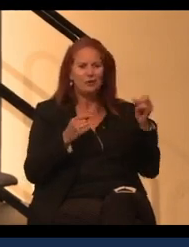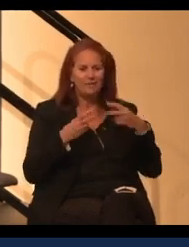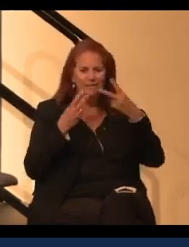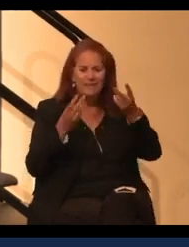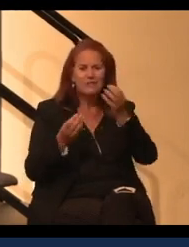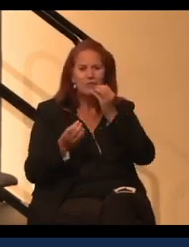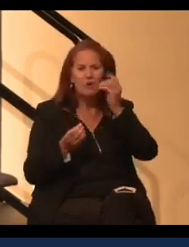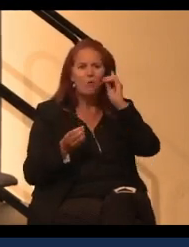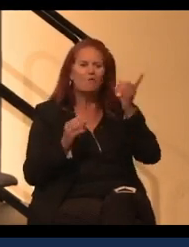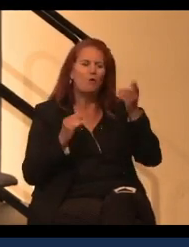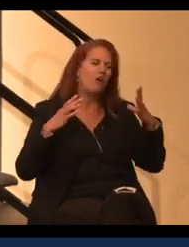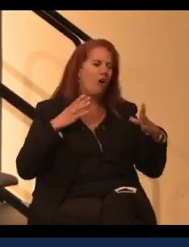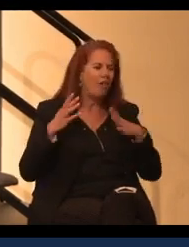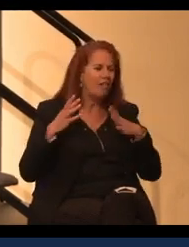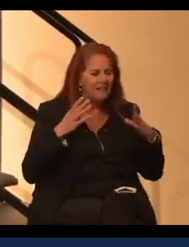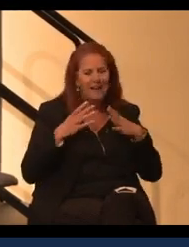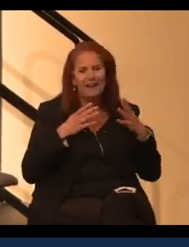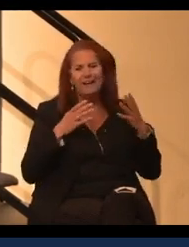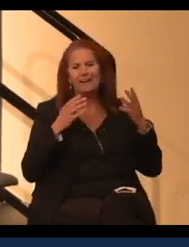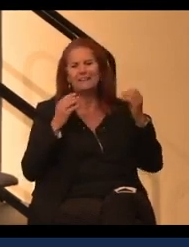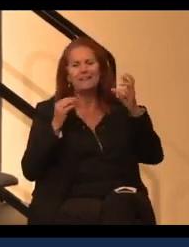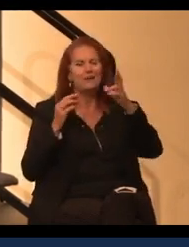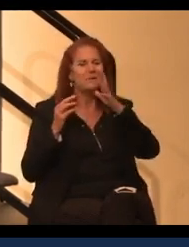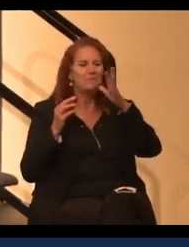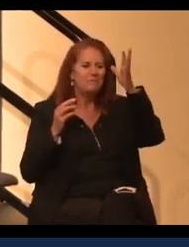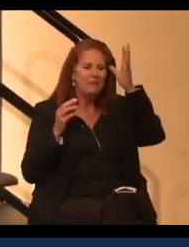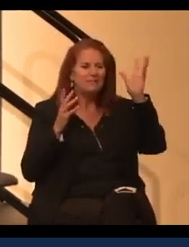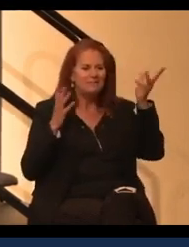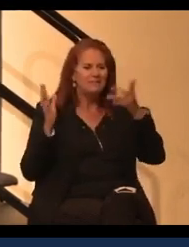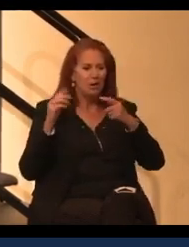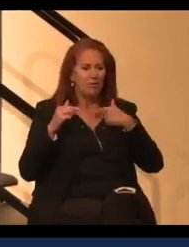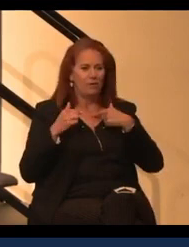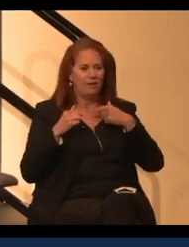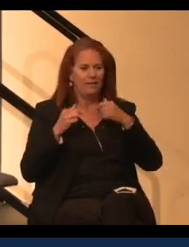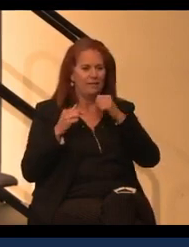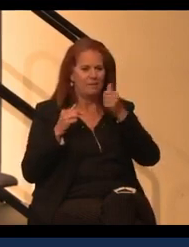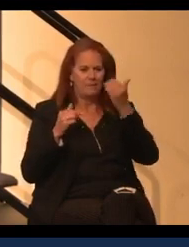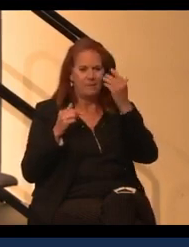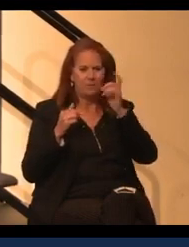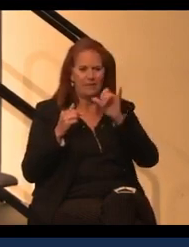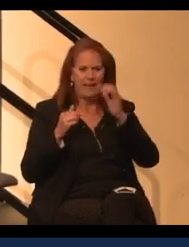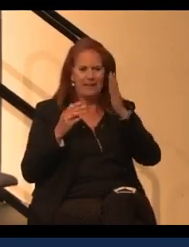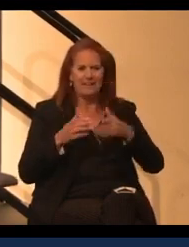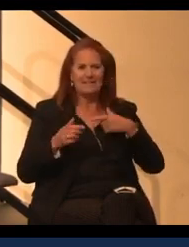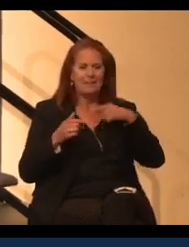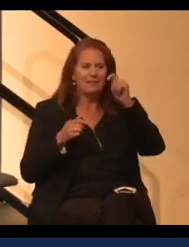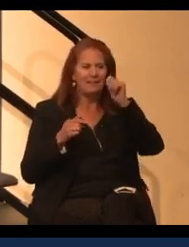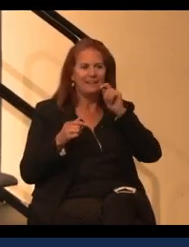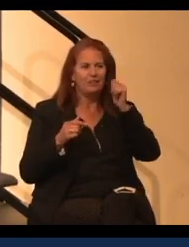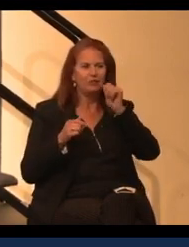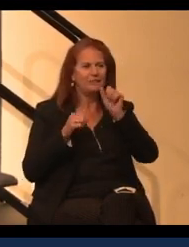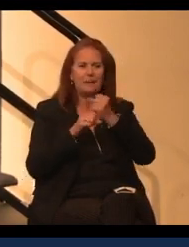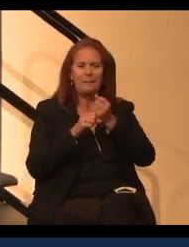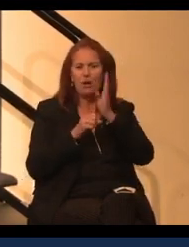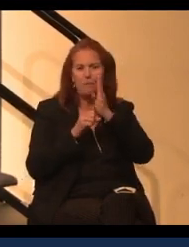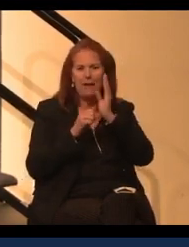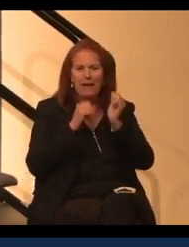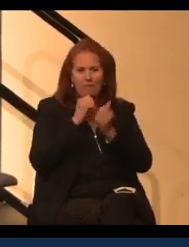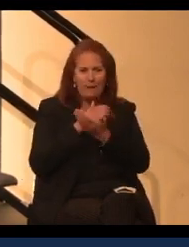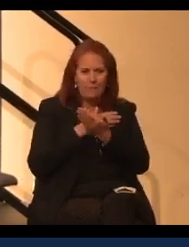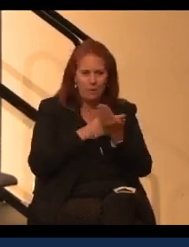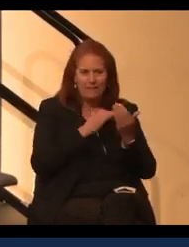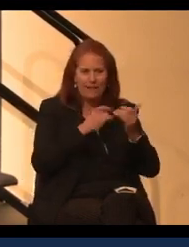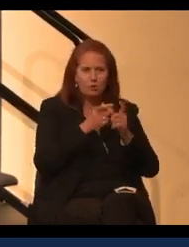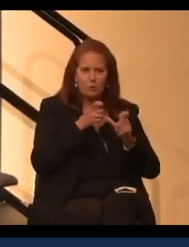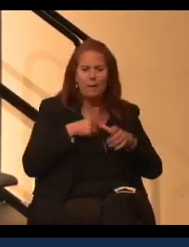home for the holidays, and your parents, that introduction, they don't know who that is. I'm the teenage girl that didn't make her bed in the morning,